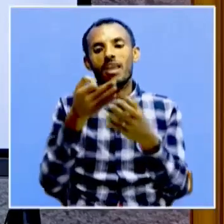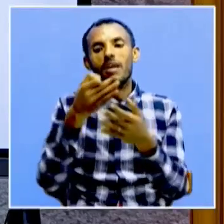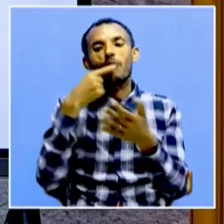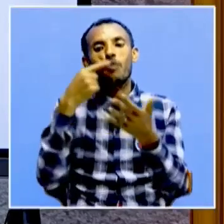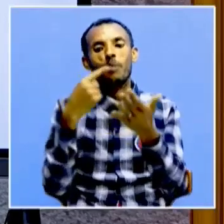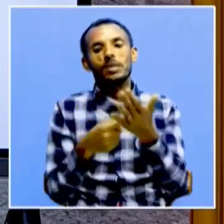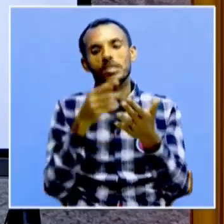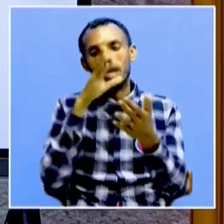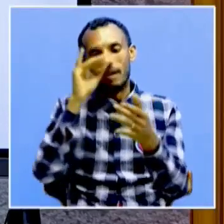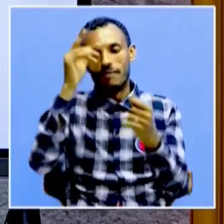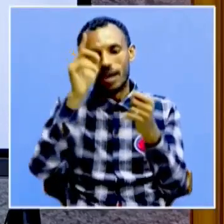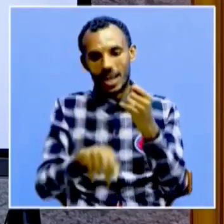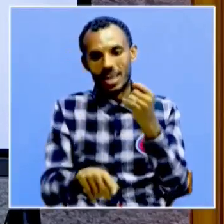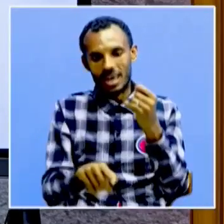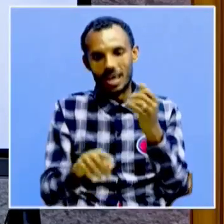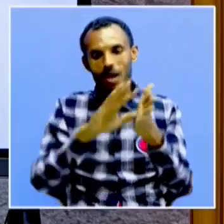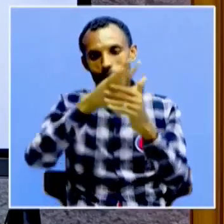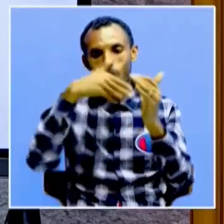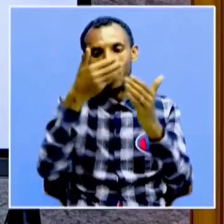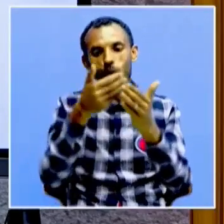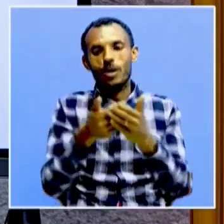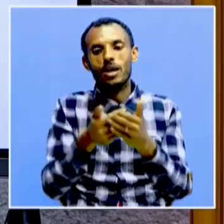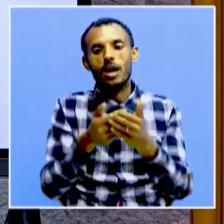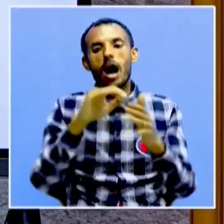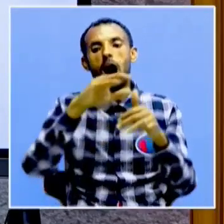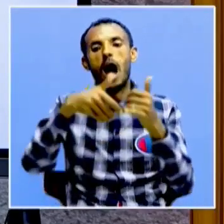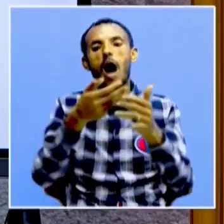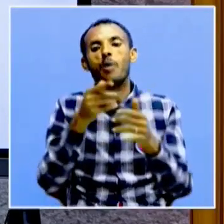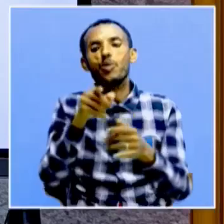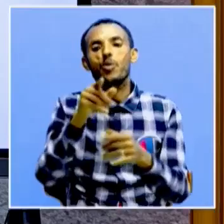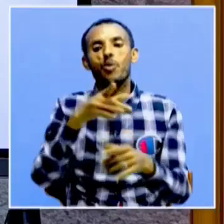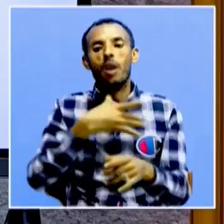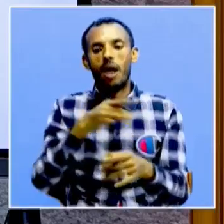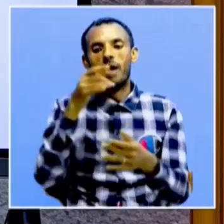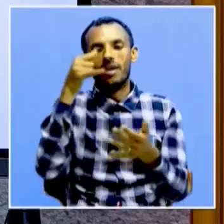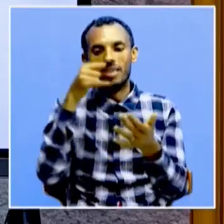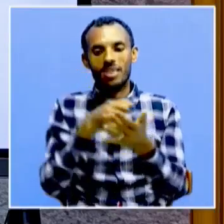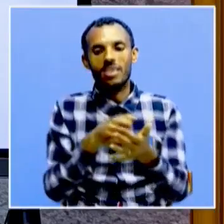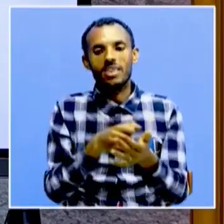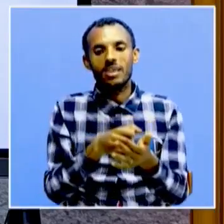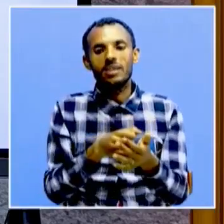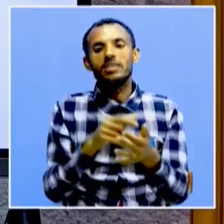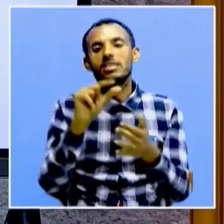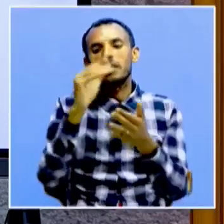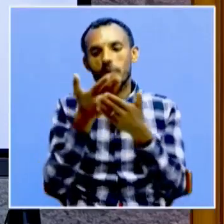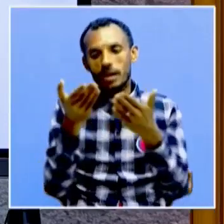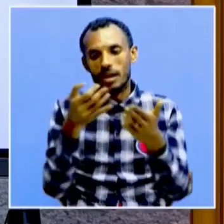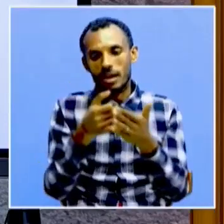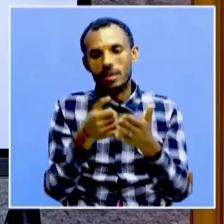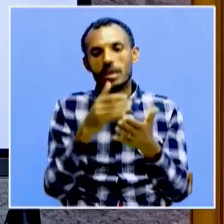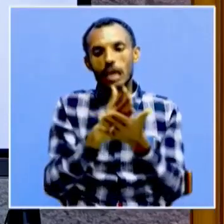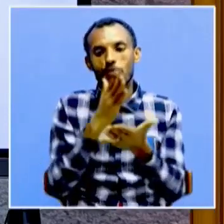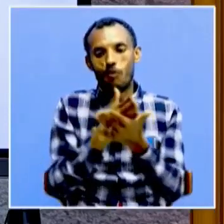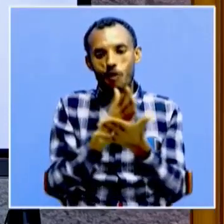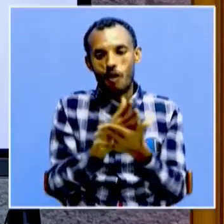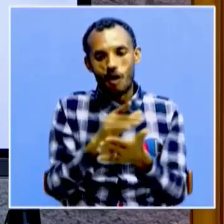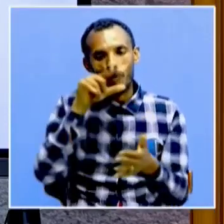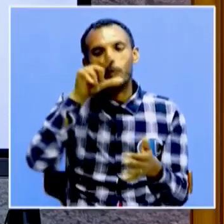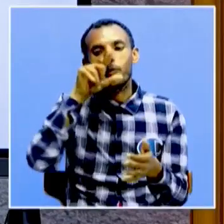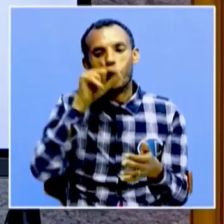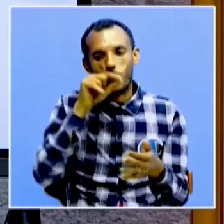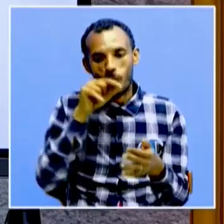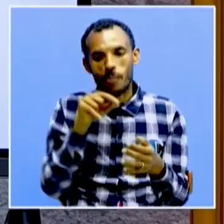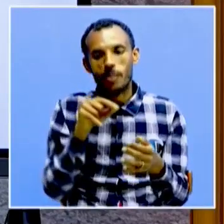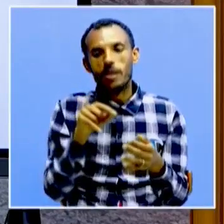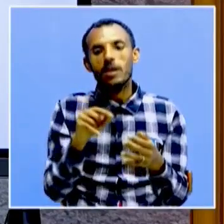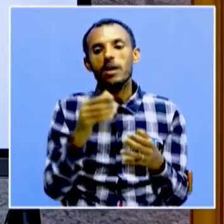And finally, conclude why you like it at the end. Or somebody, if you say kitfo or dorowet, why is